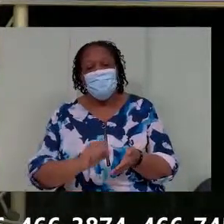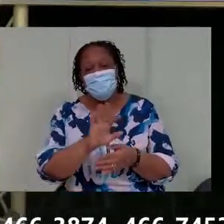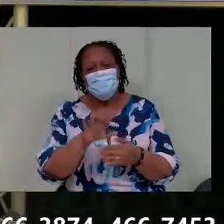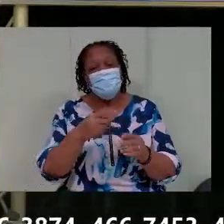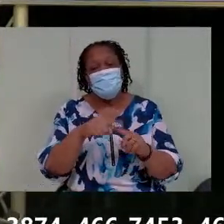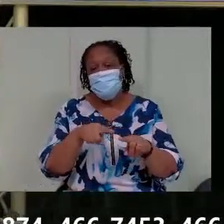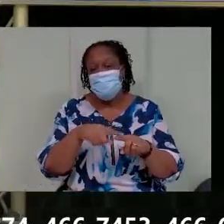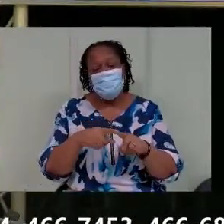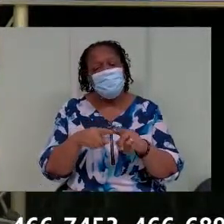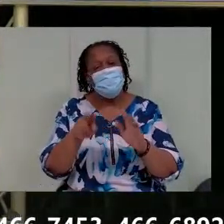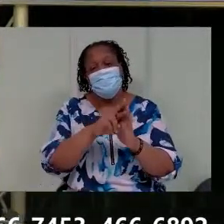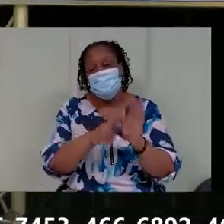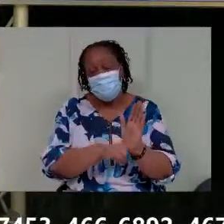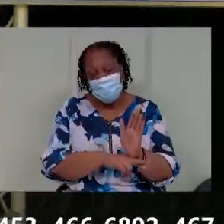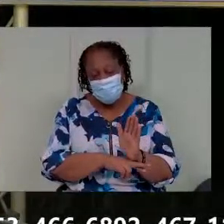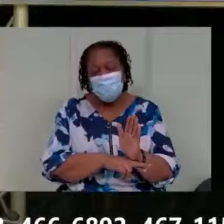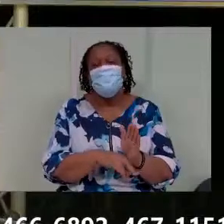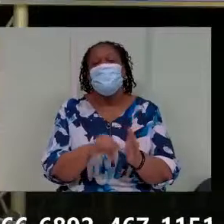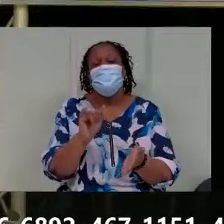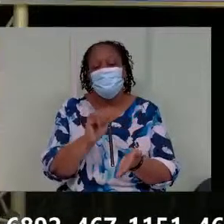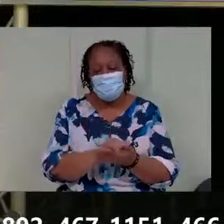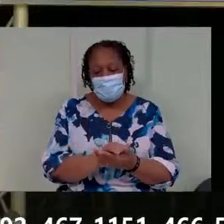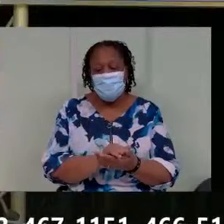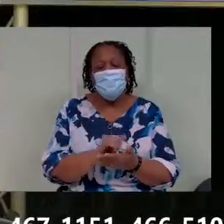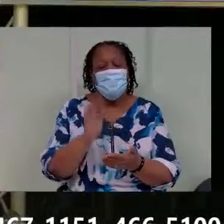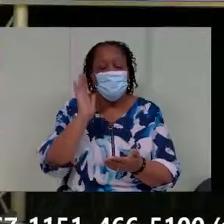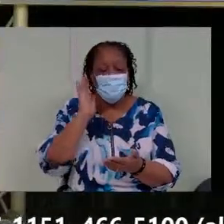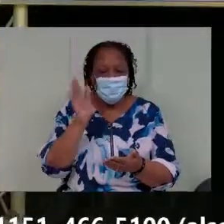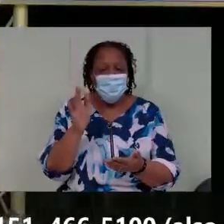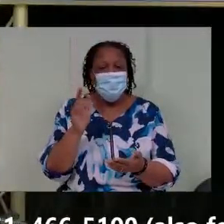borders, this will be determined. Thank you.